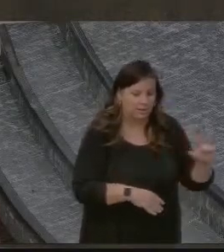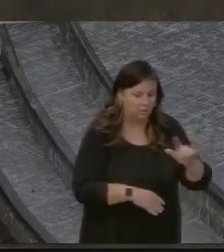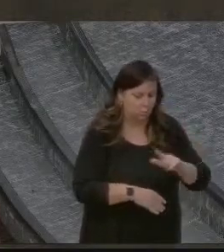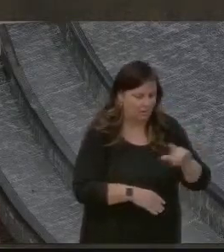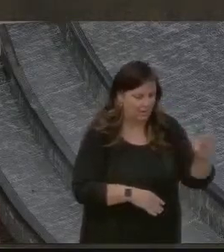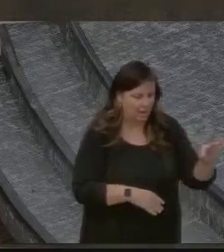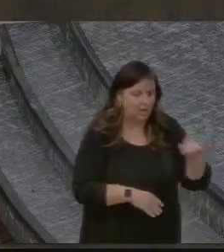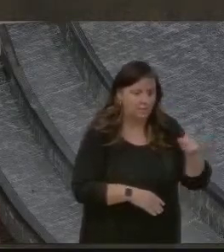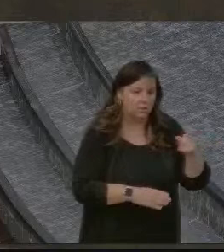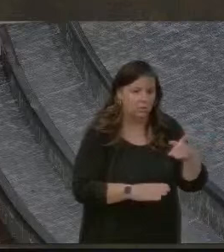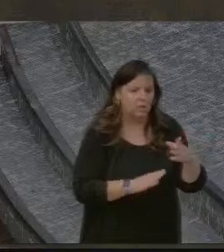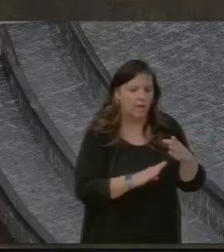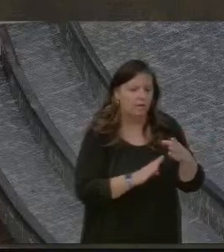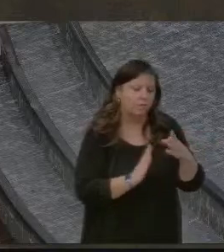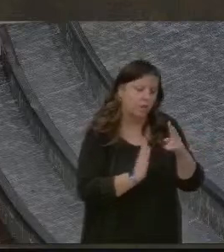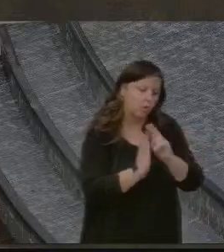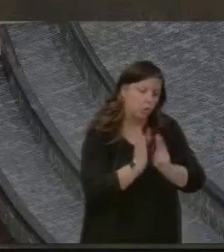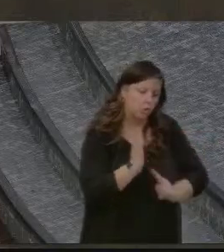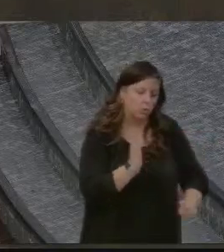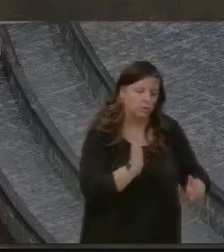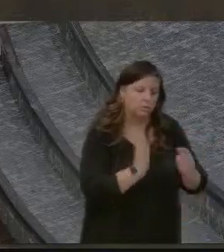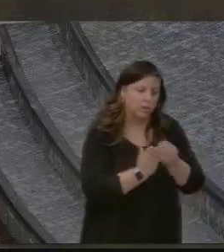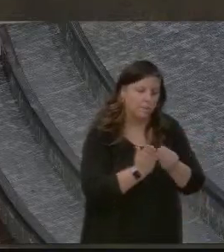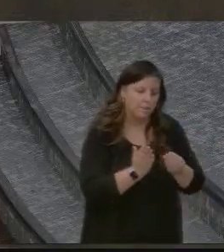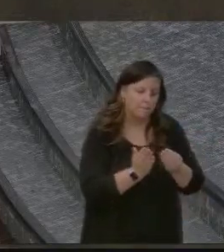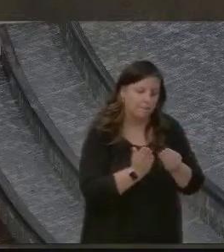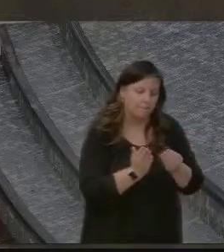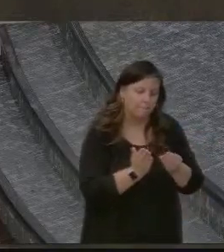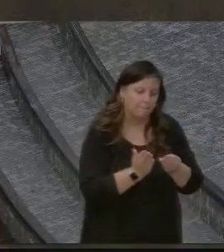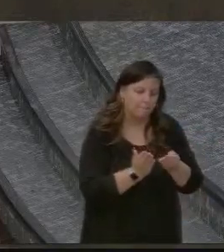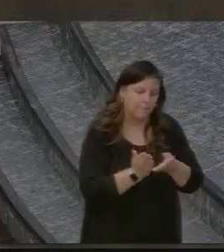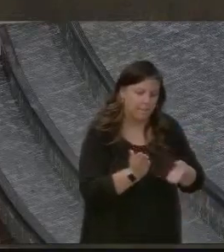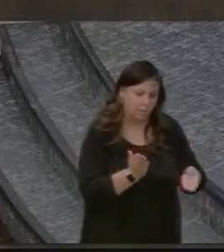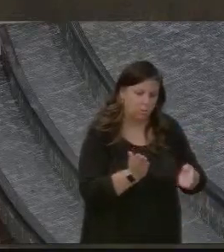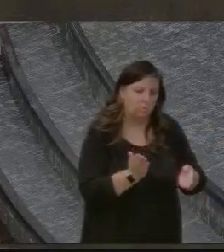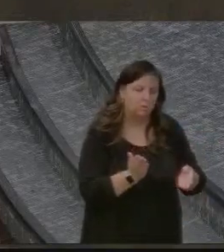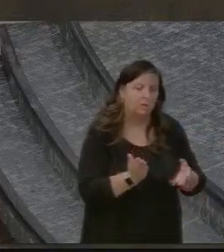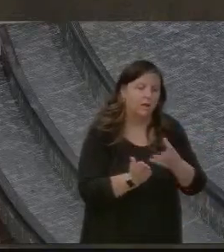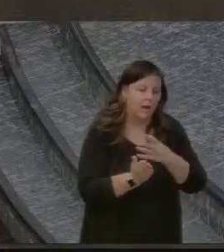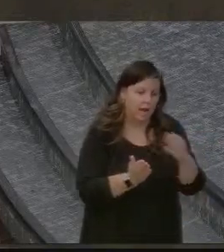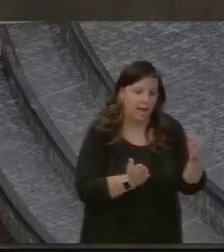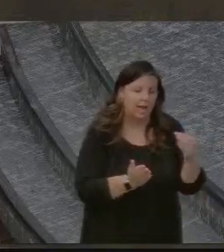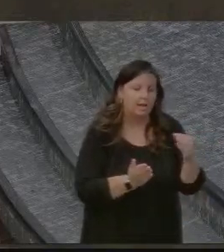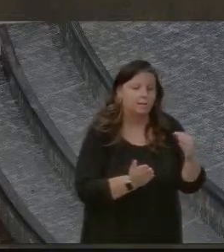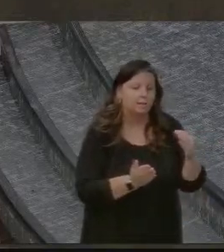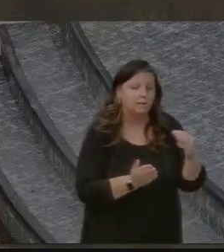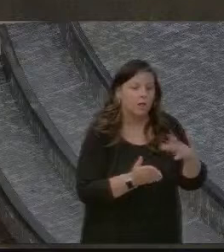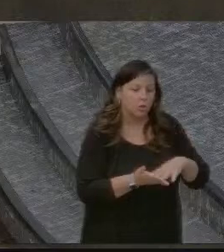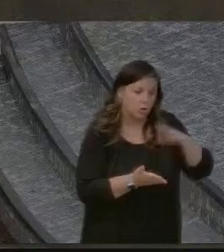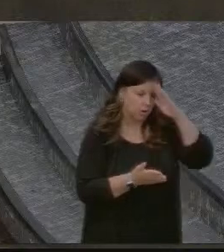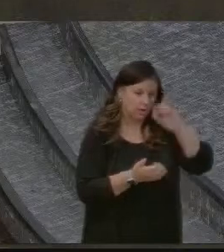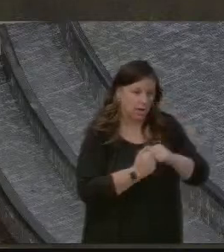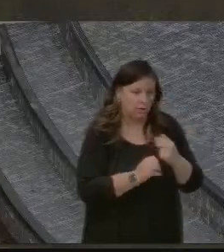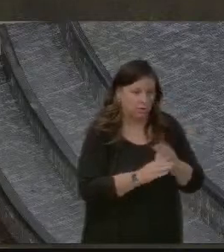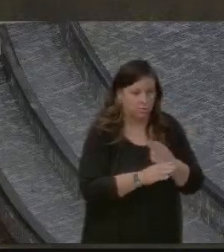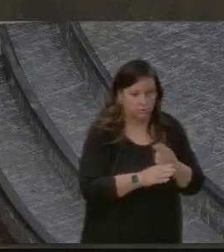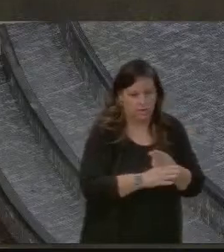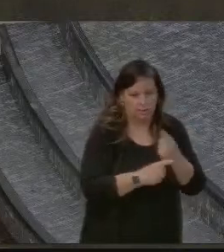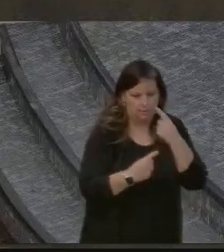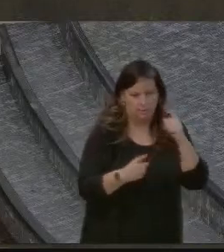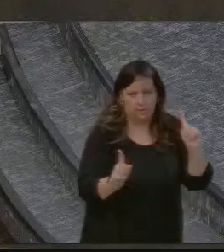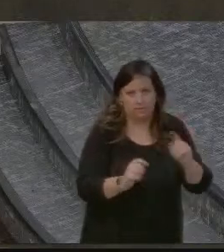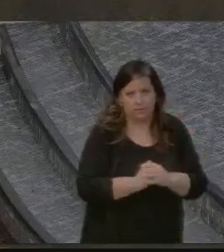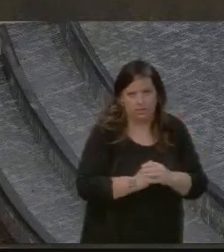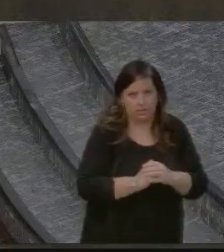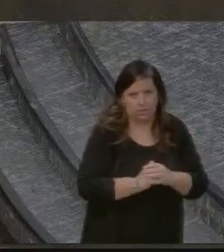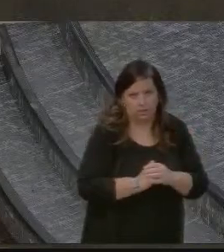preview the materials that will be included in this bundle, as well as to know how to use them effectively. And then